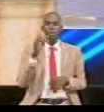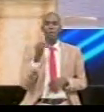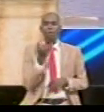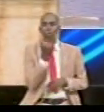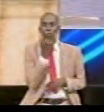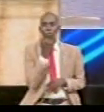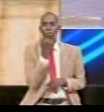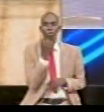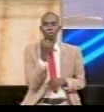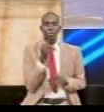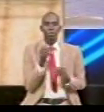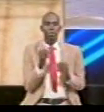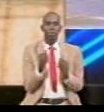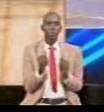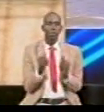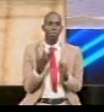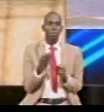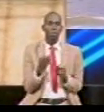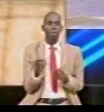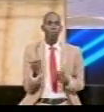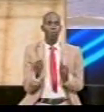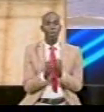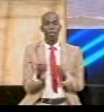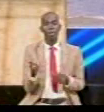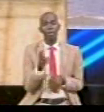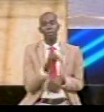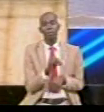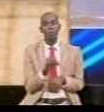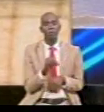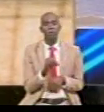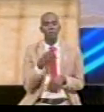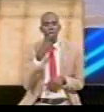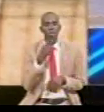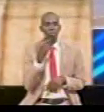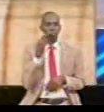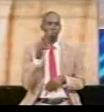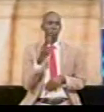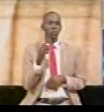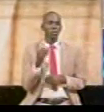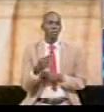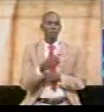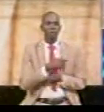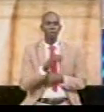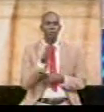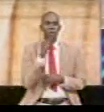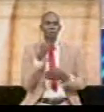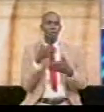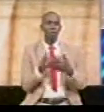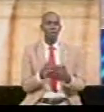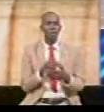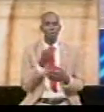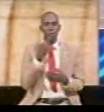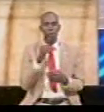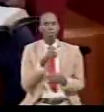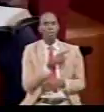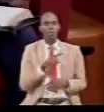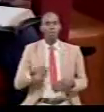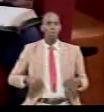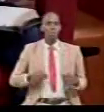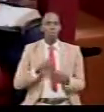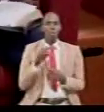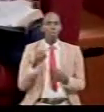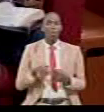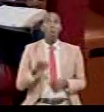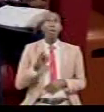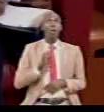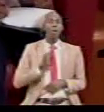it says, behold, the days come, says the Lord, when I will make a